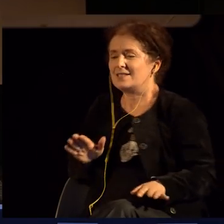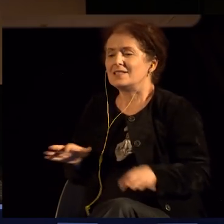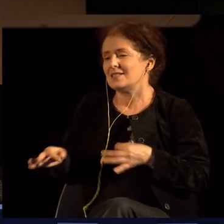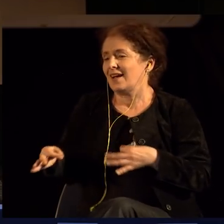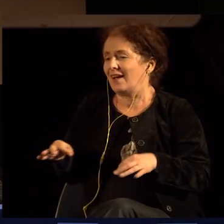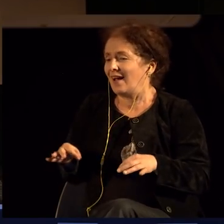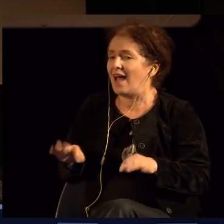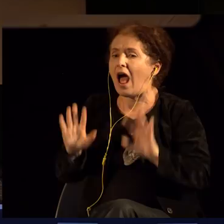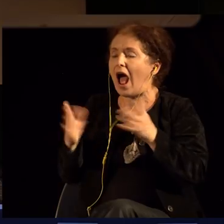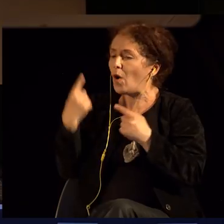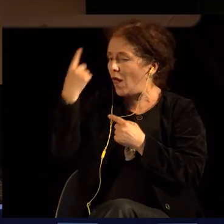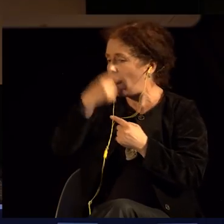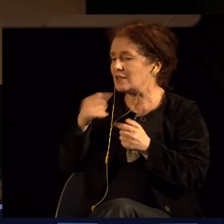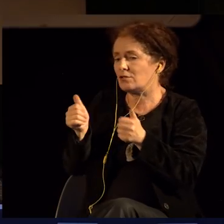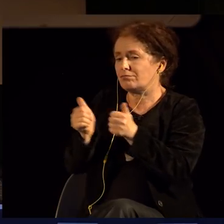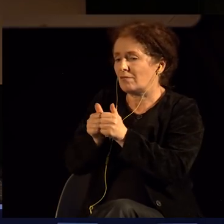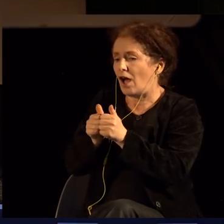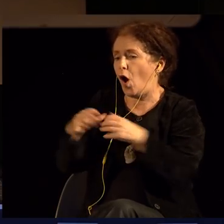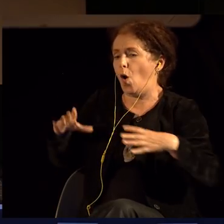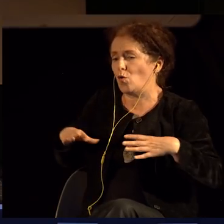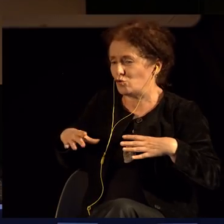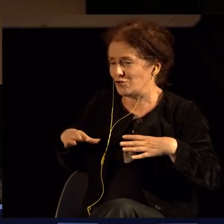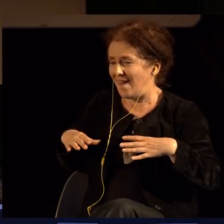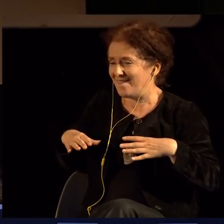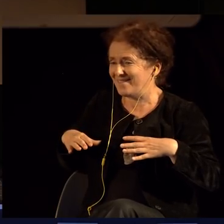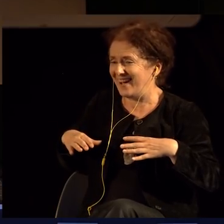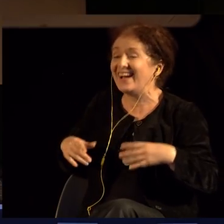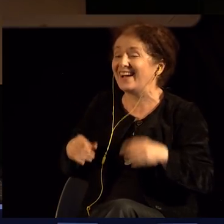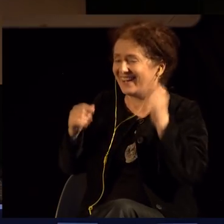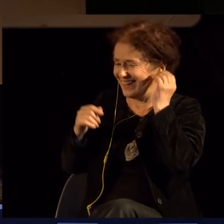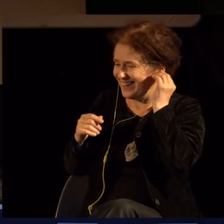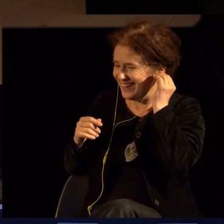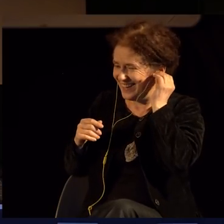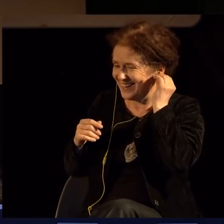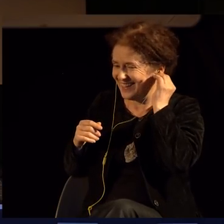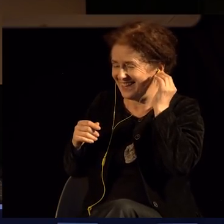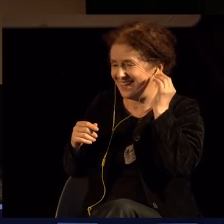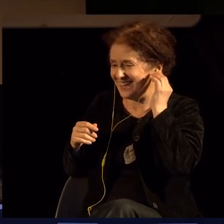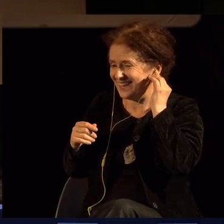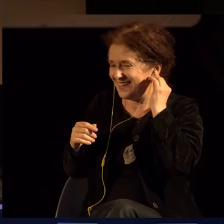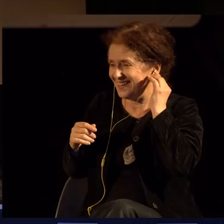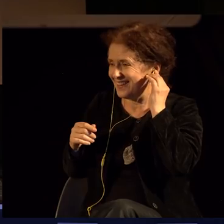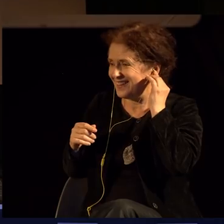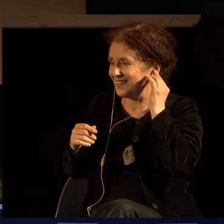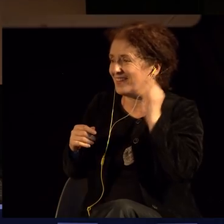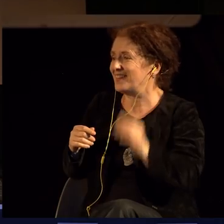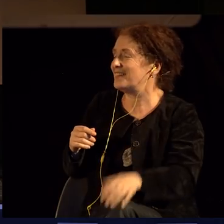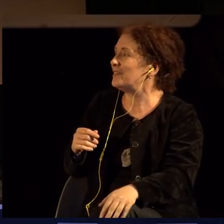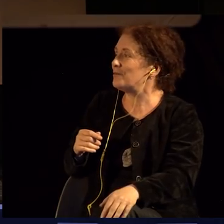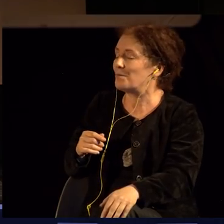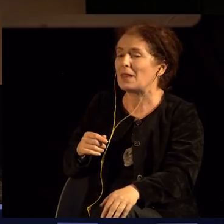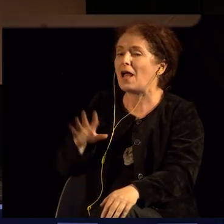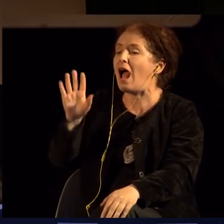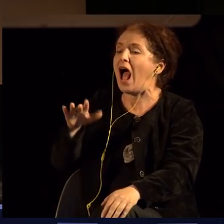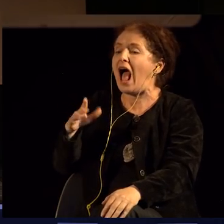is actually enjoying themselves in a sexual situation, you will be better prepared for that sexual